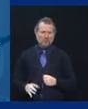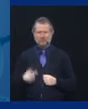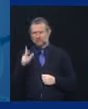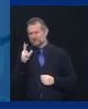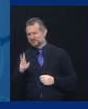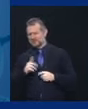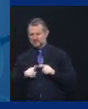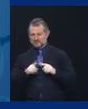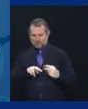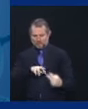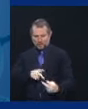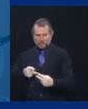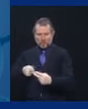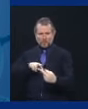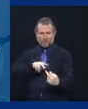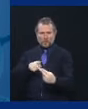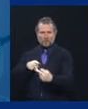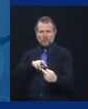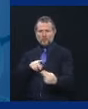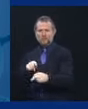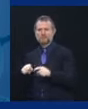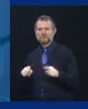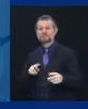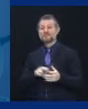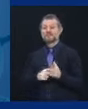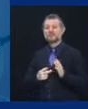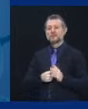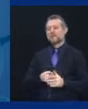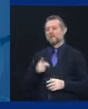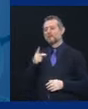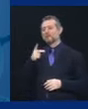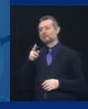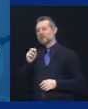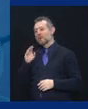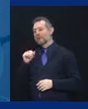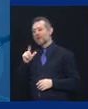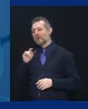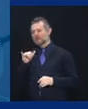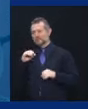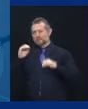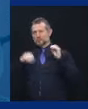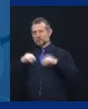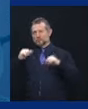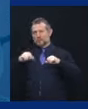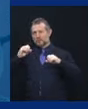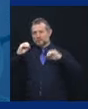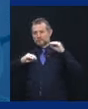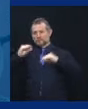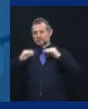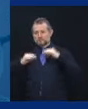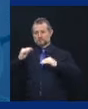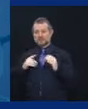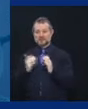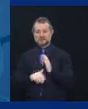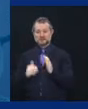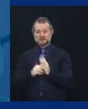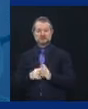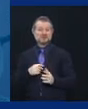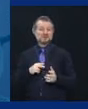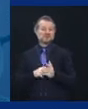Probability suggests there will be a strain, there will be a mutation that